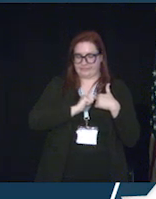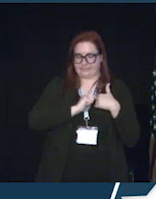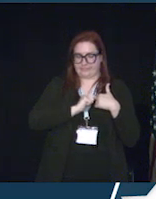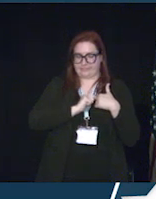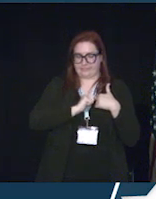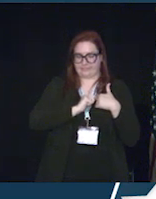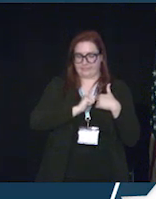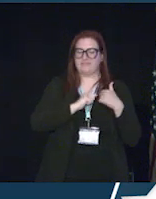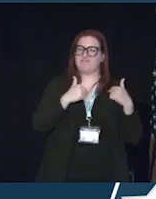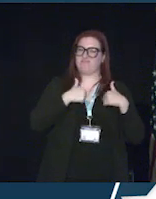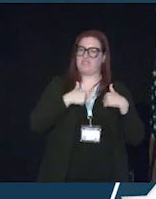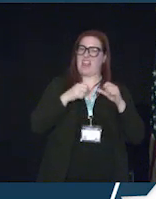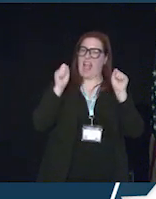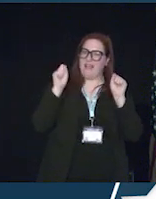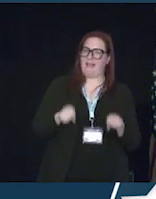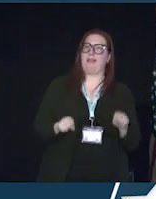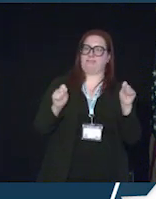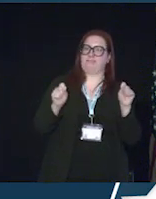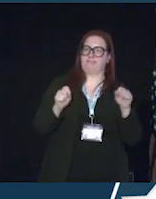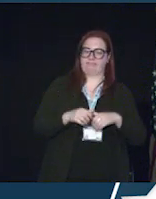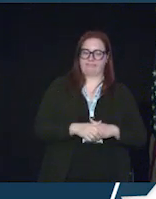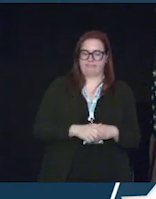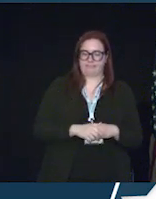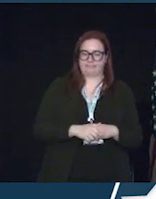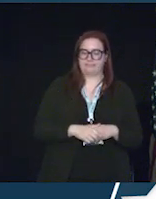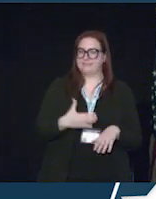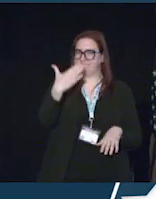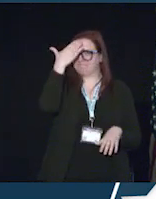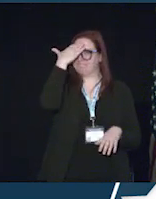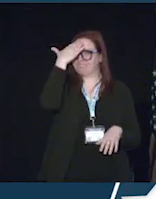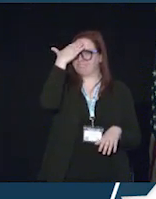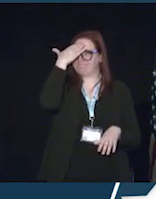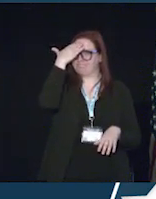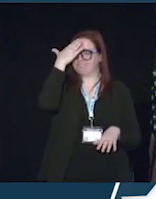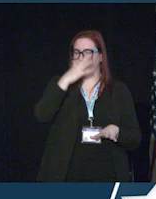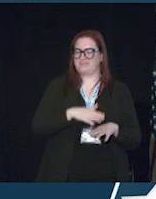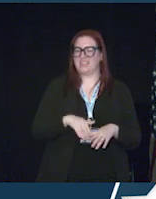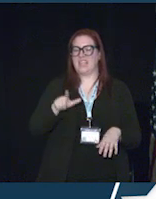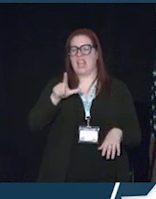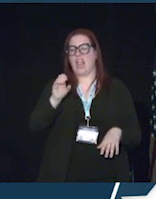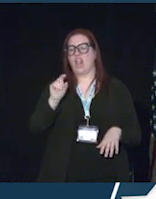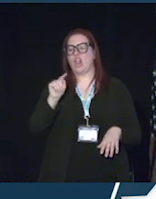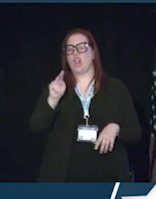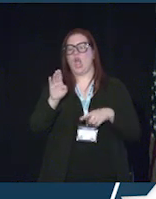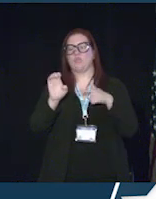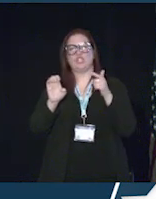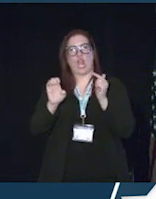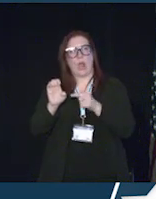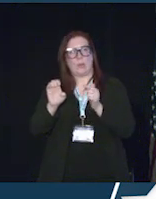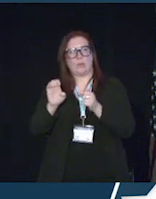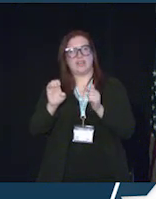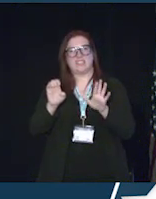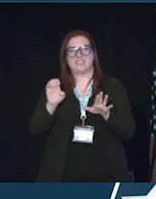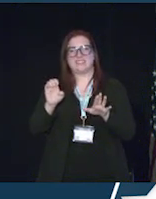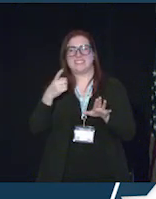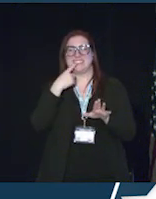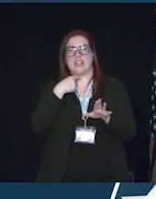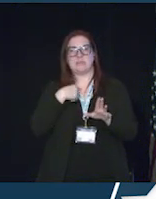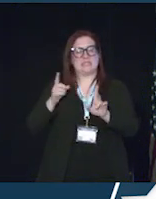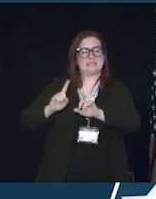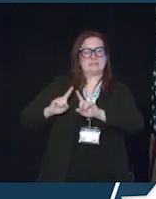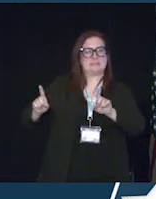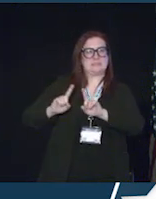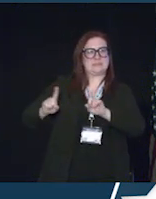I can do this. And I know low tone says otherwise. It